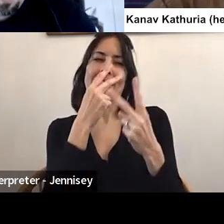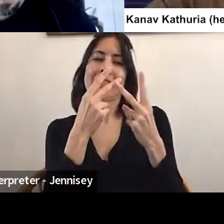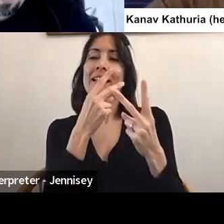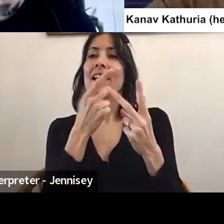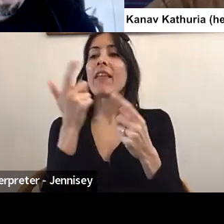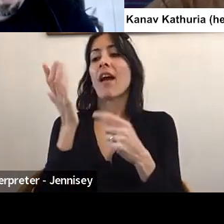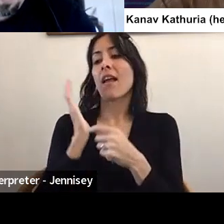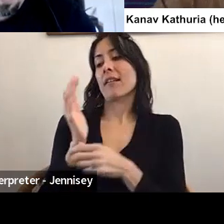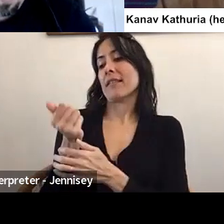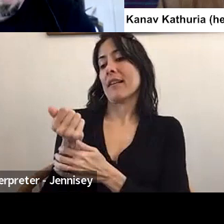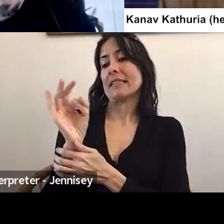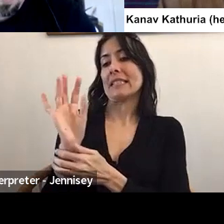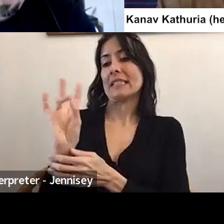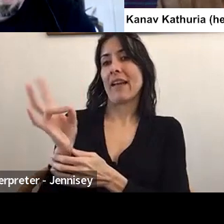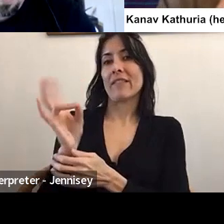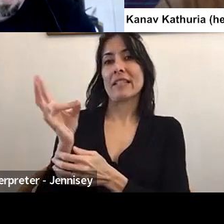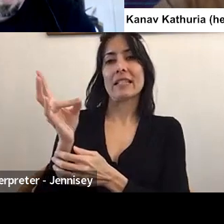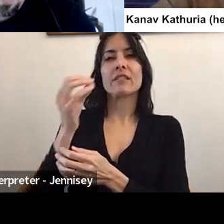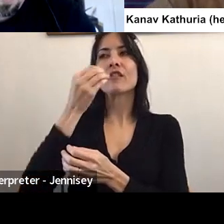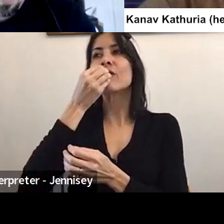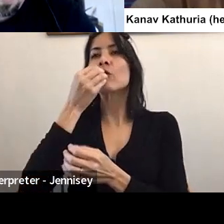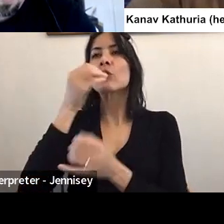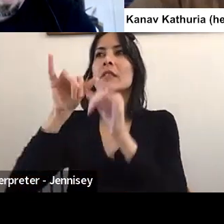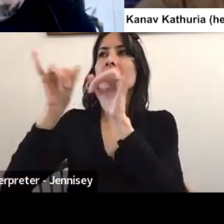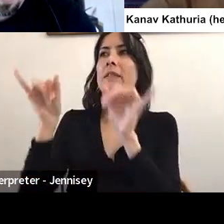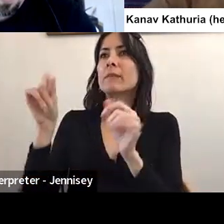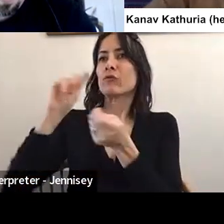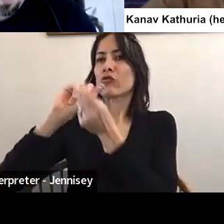the 1970s. And again, you know, we got into this work